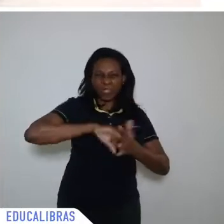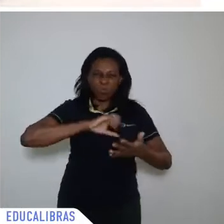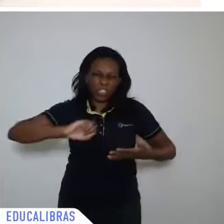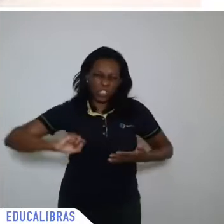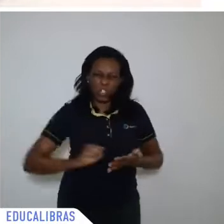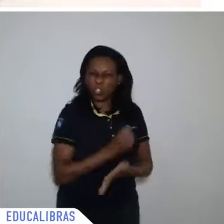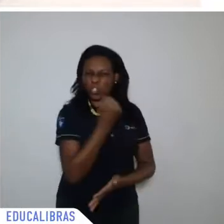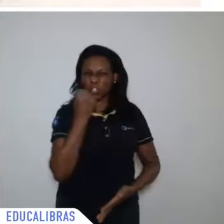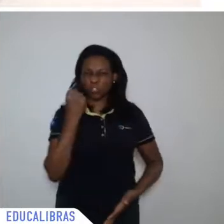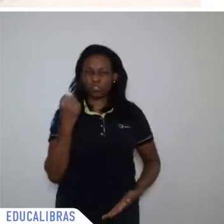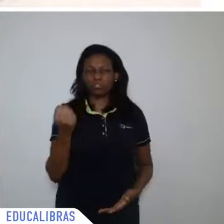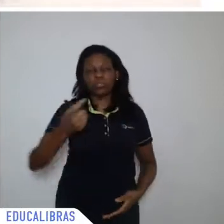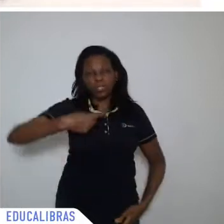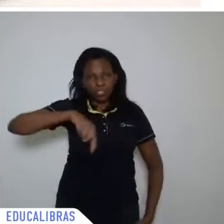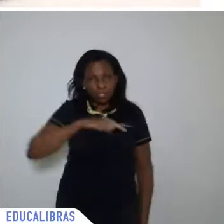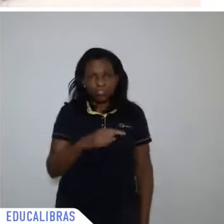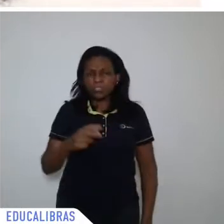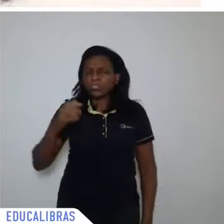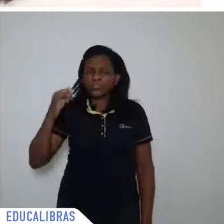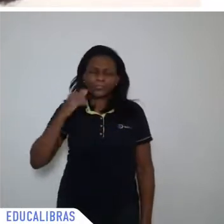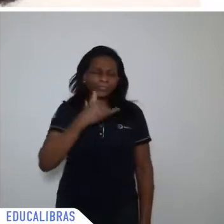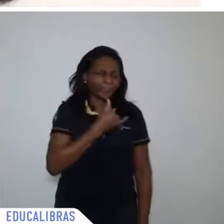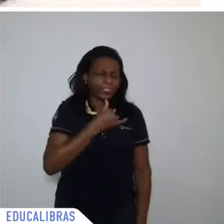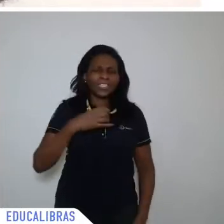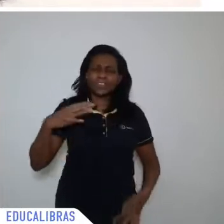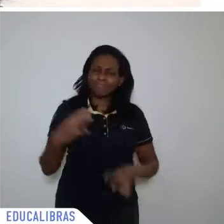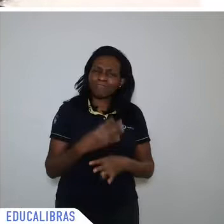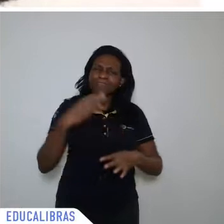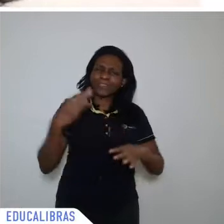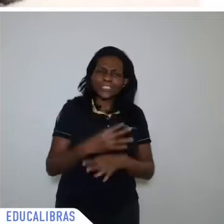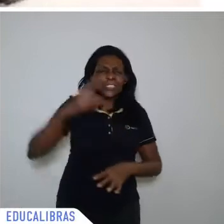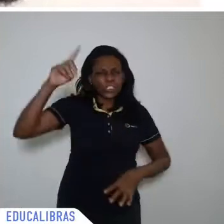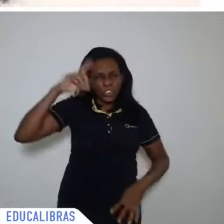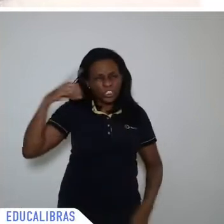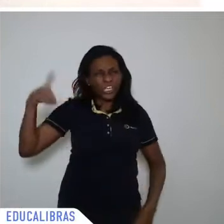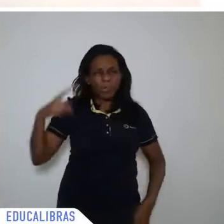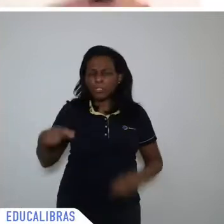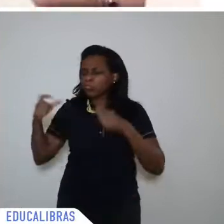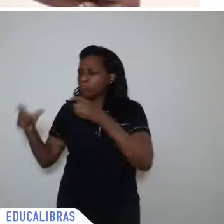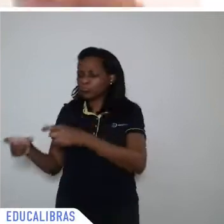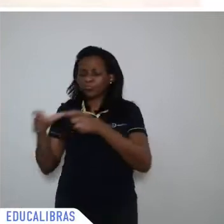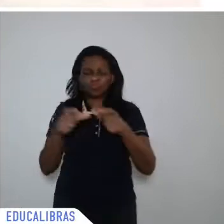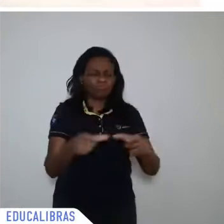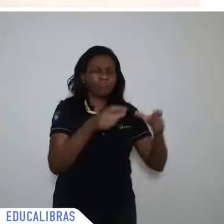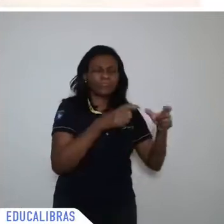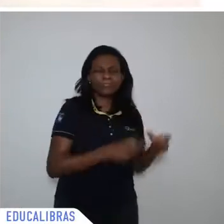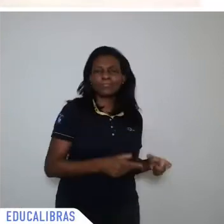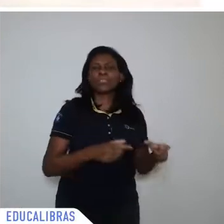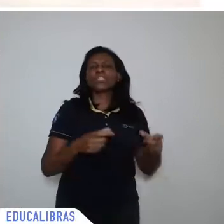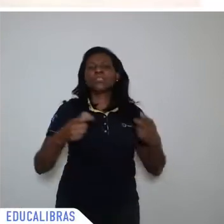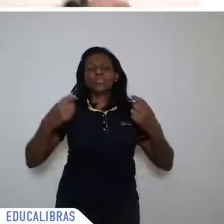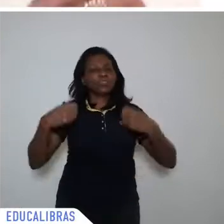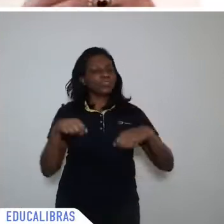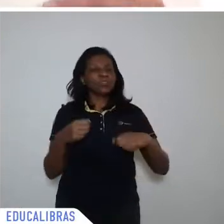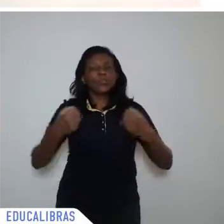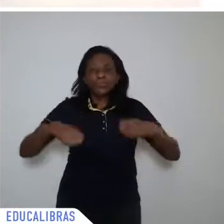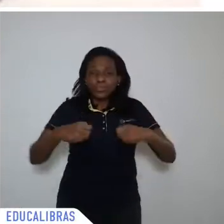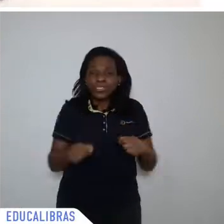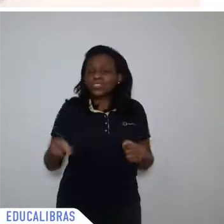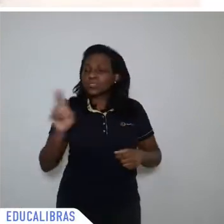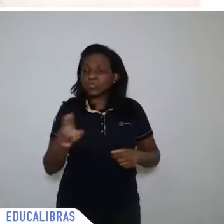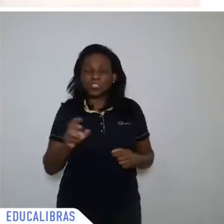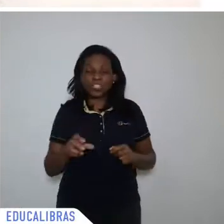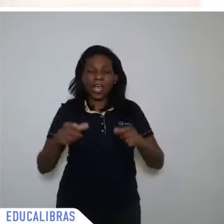expression, expressing a hate that unfortunately we have to face every single day. So we